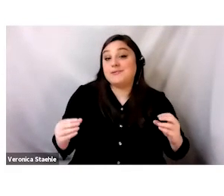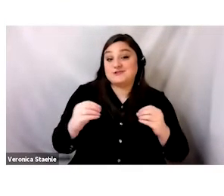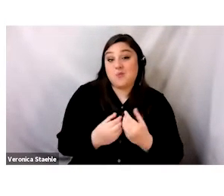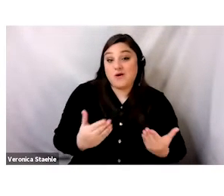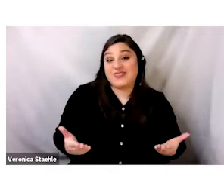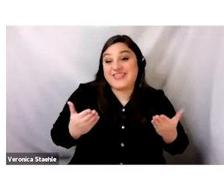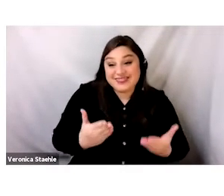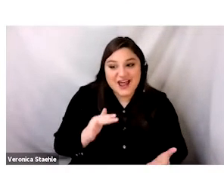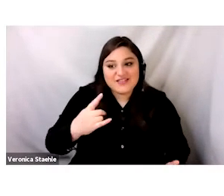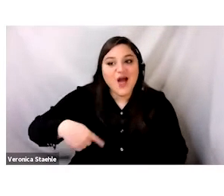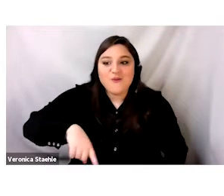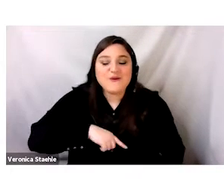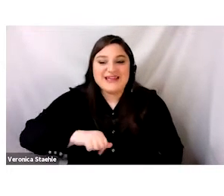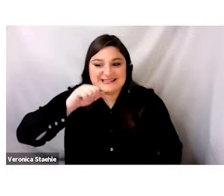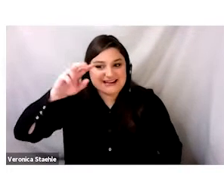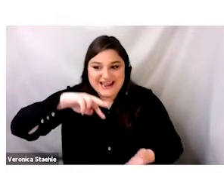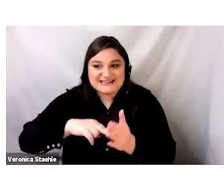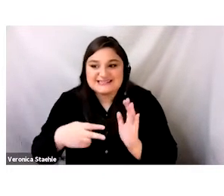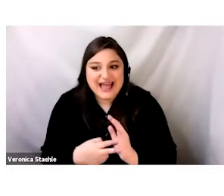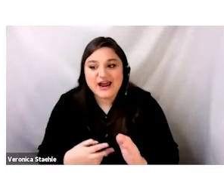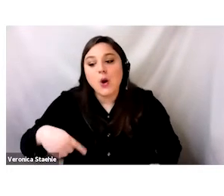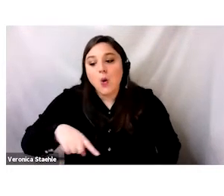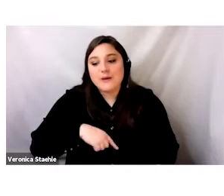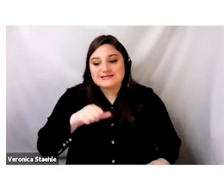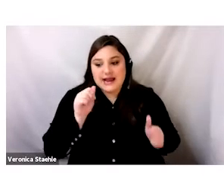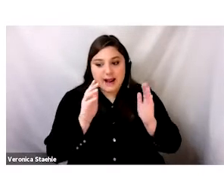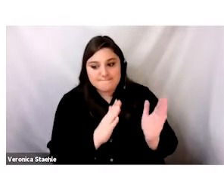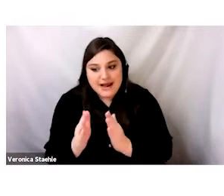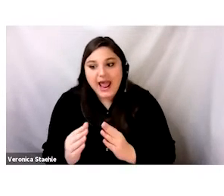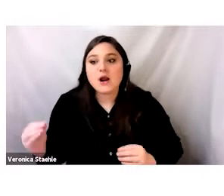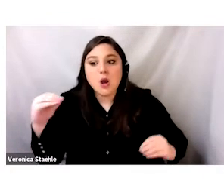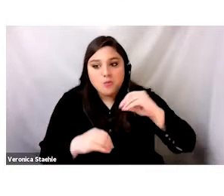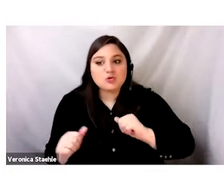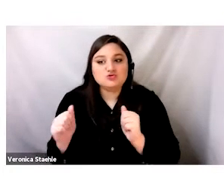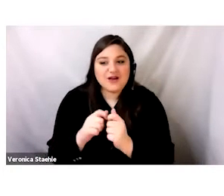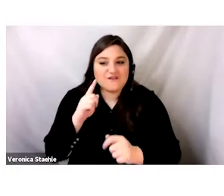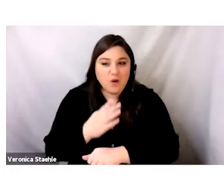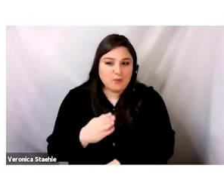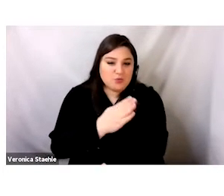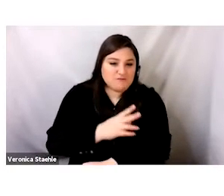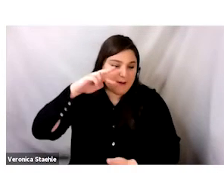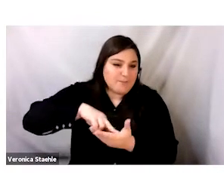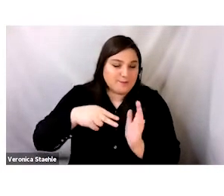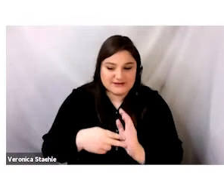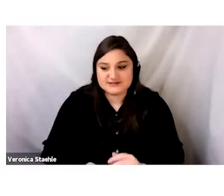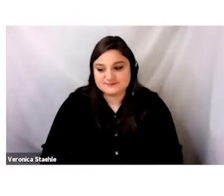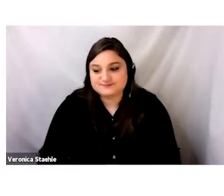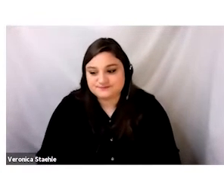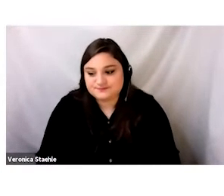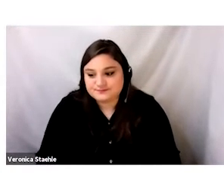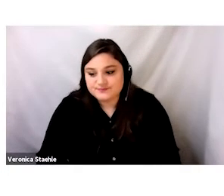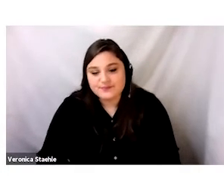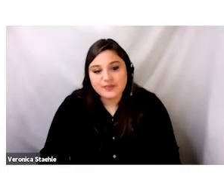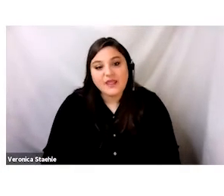we never actually brought together in a strategic way for improvement. The National Equity